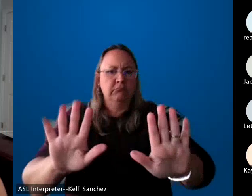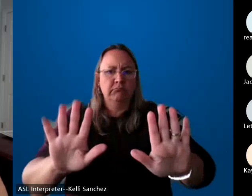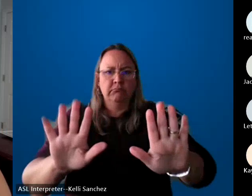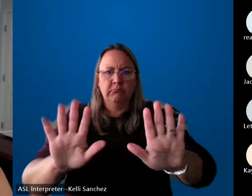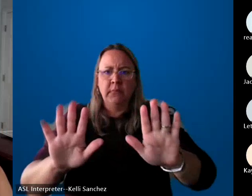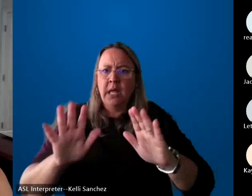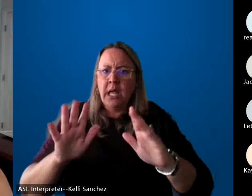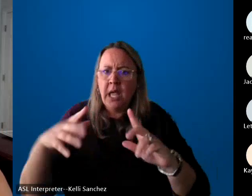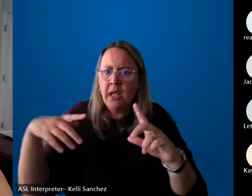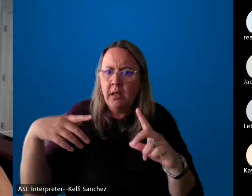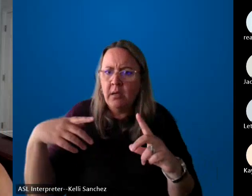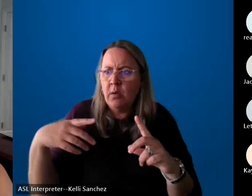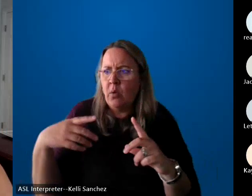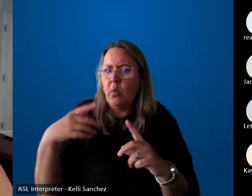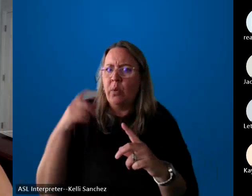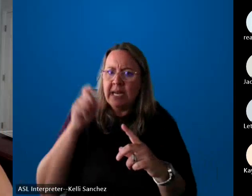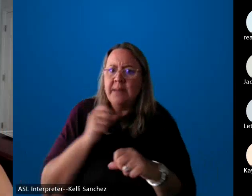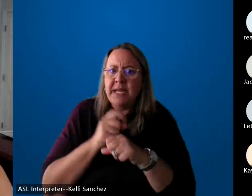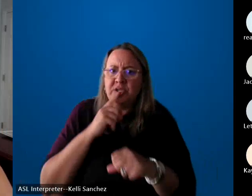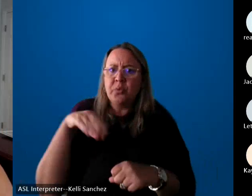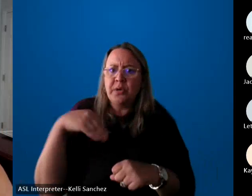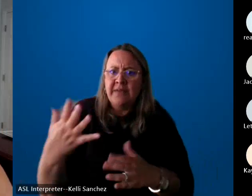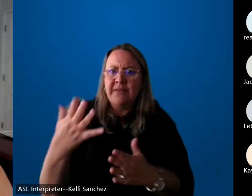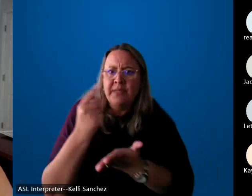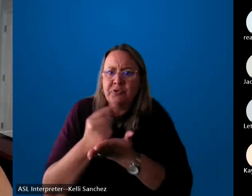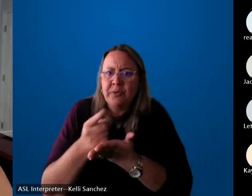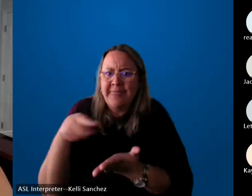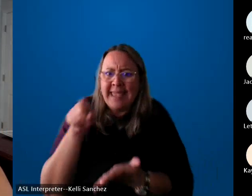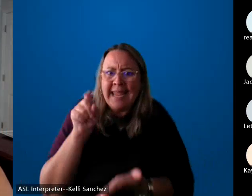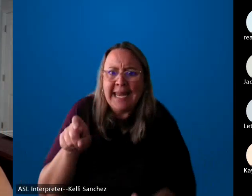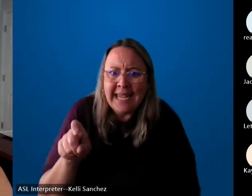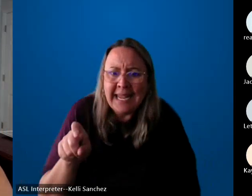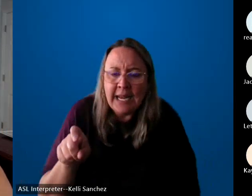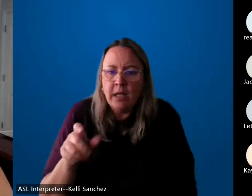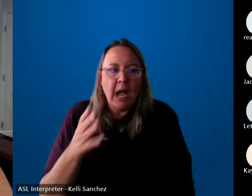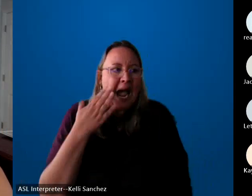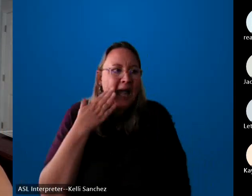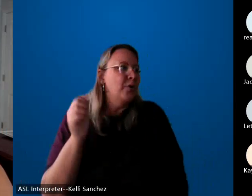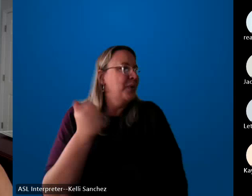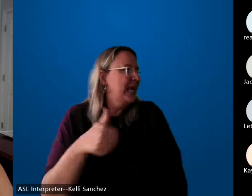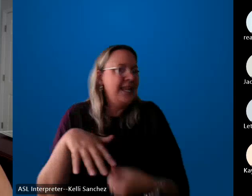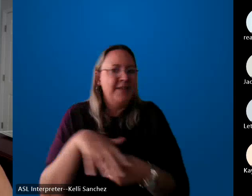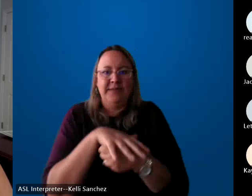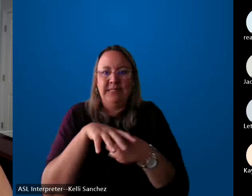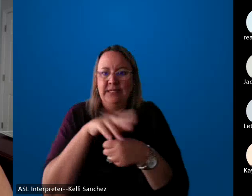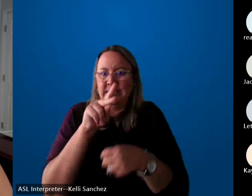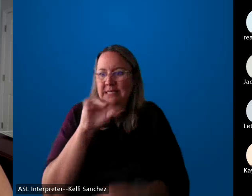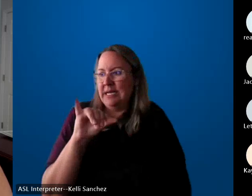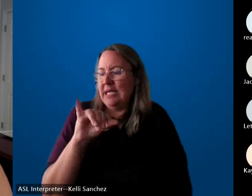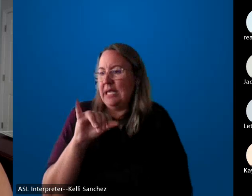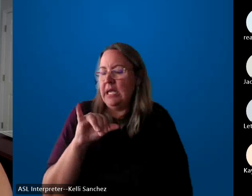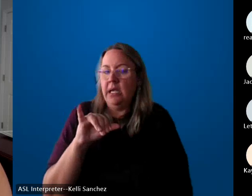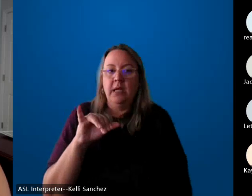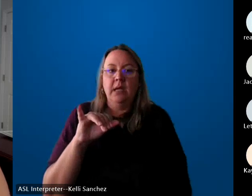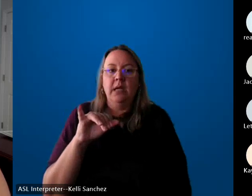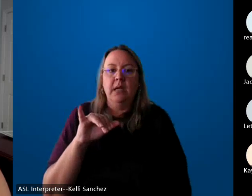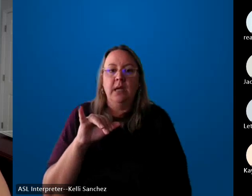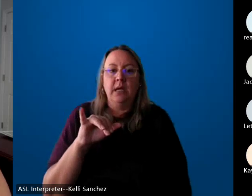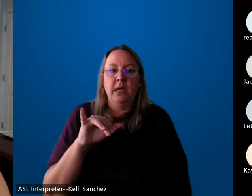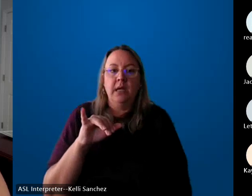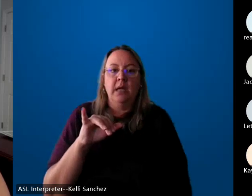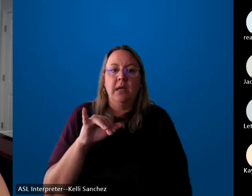liability that we can't get them the treatment that they need? I don't know of any facility in Kentucky, and I'm probably wrong. I'm hoping I'm wrong on this, but I don't know